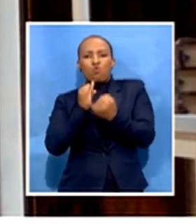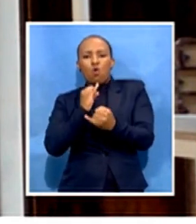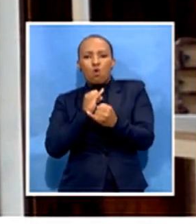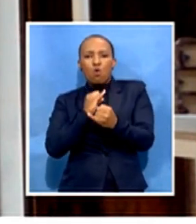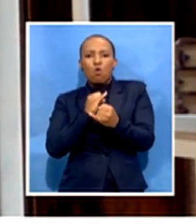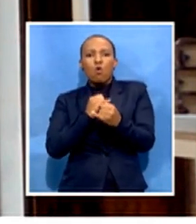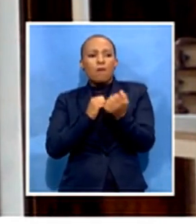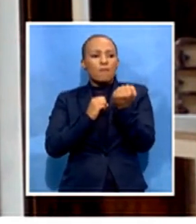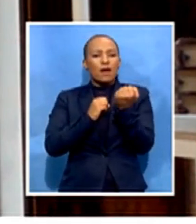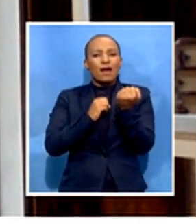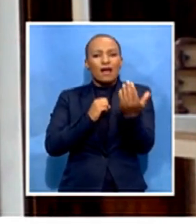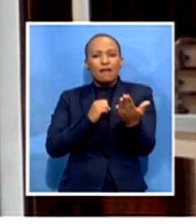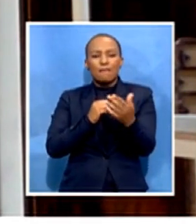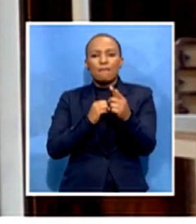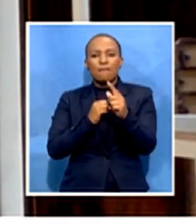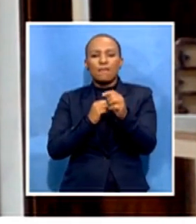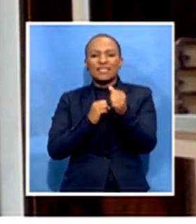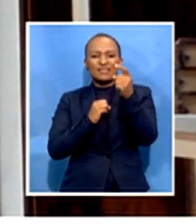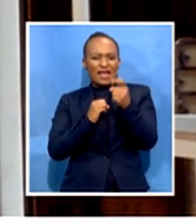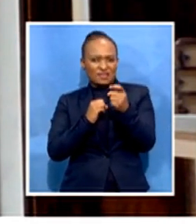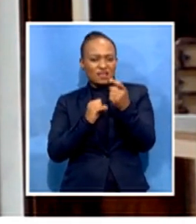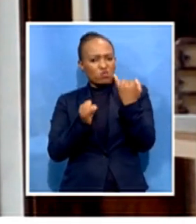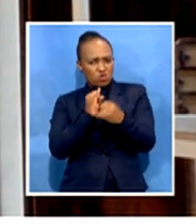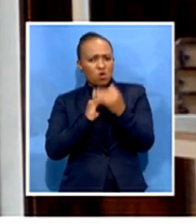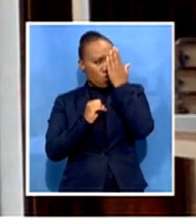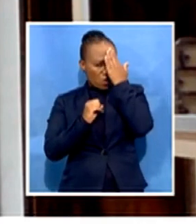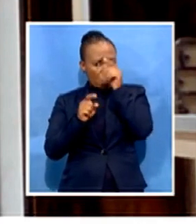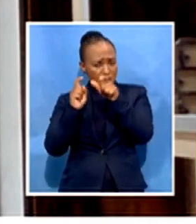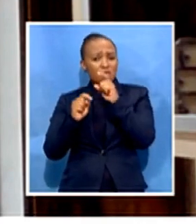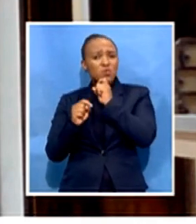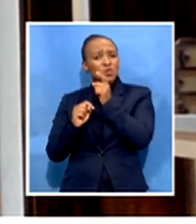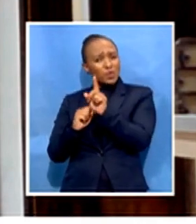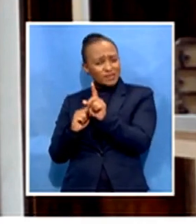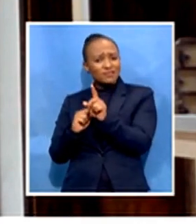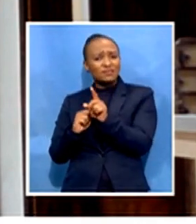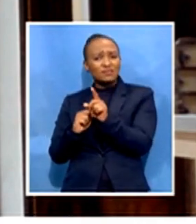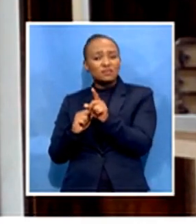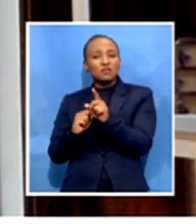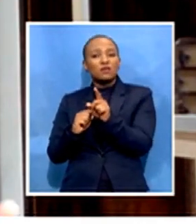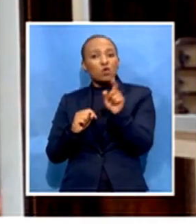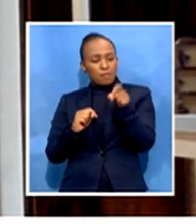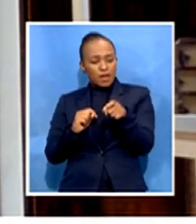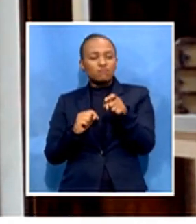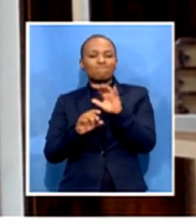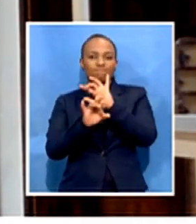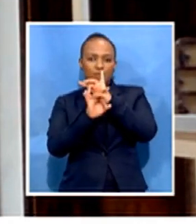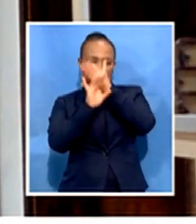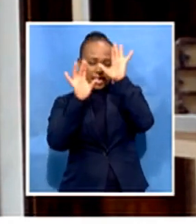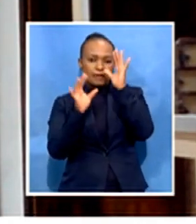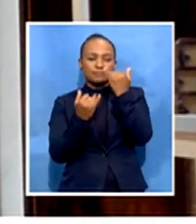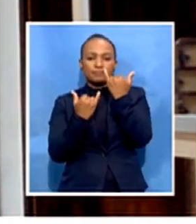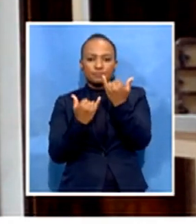Africa. We know the tricks that these people use. Let's also be very clear. The illicit trade is crime and